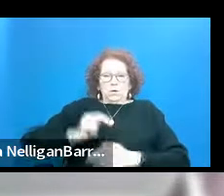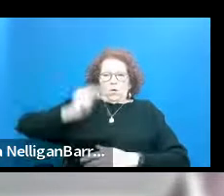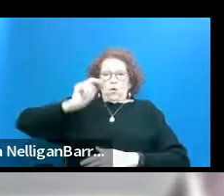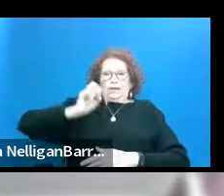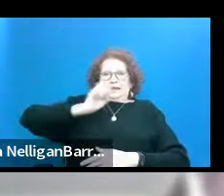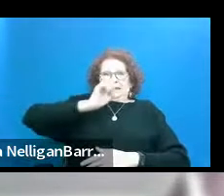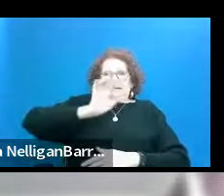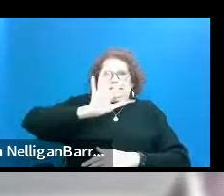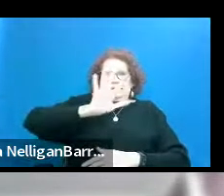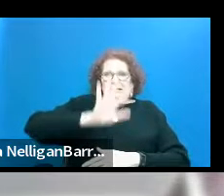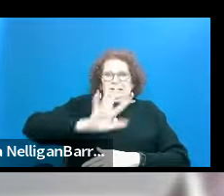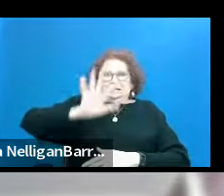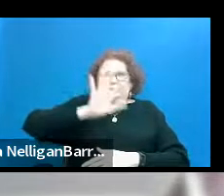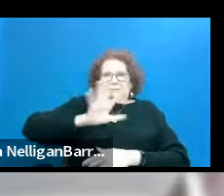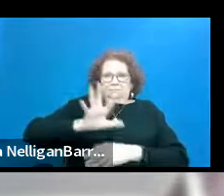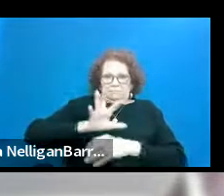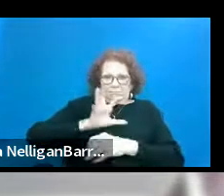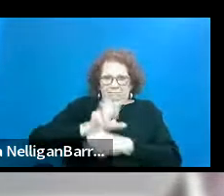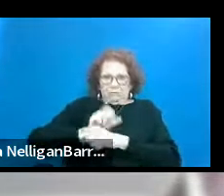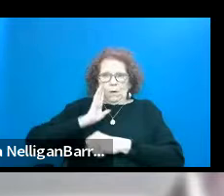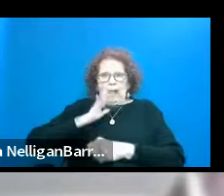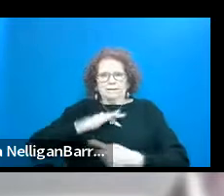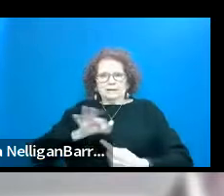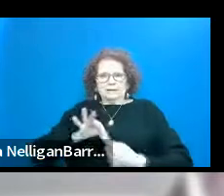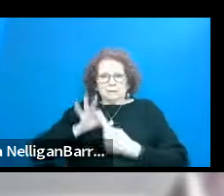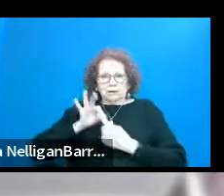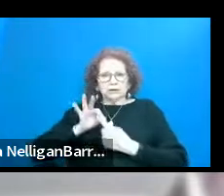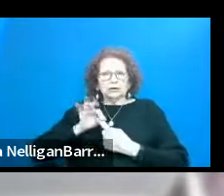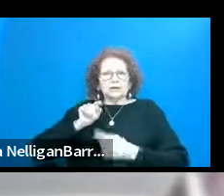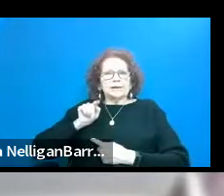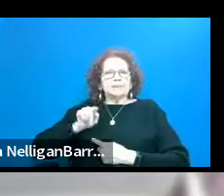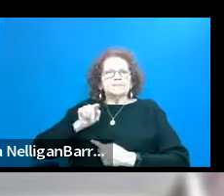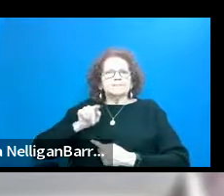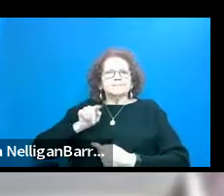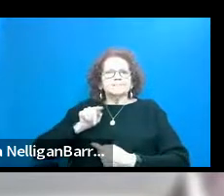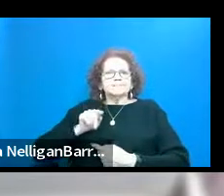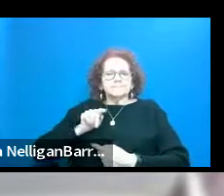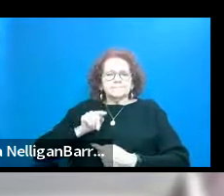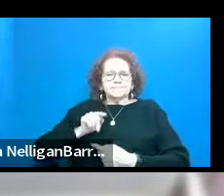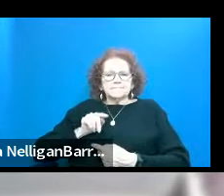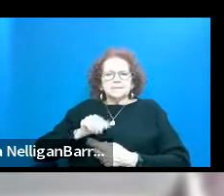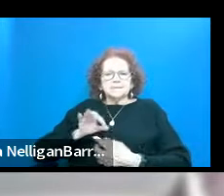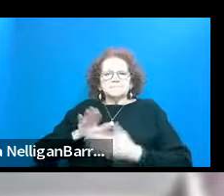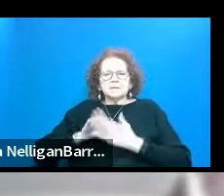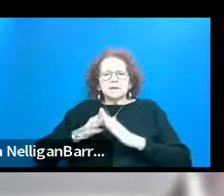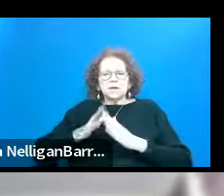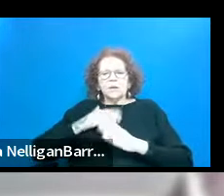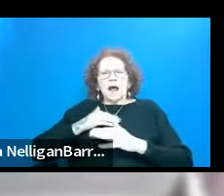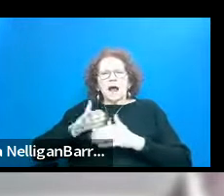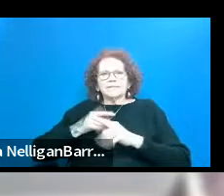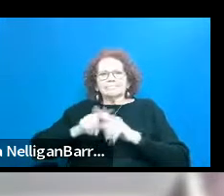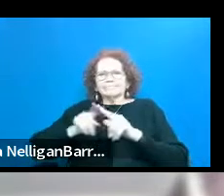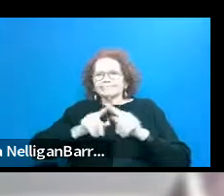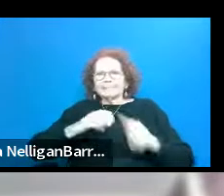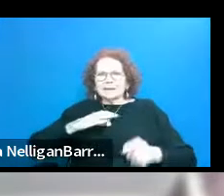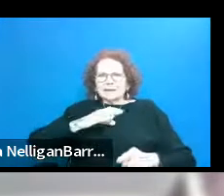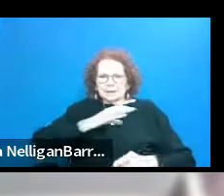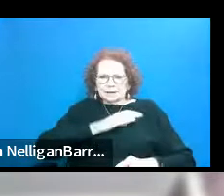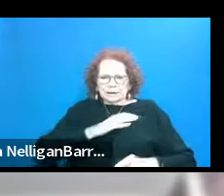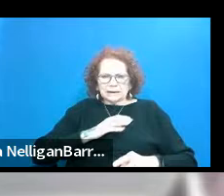a special city council meeting this Thursday. It would follow our committees and public hearing. So